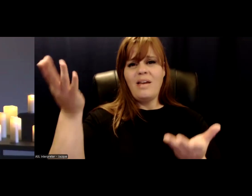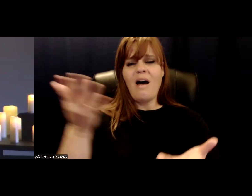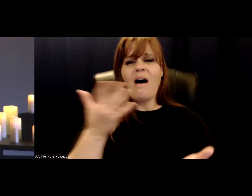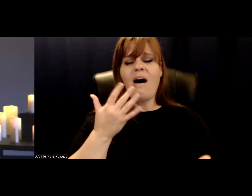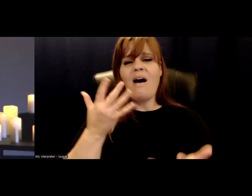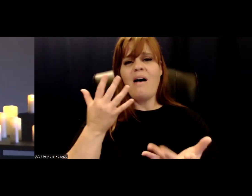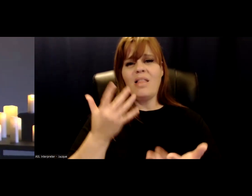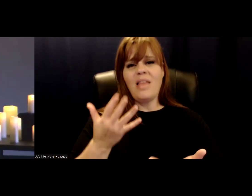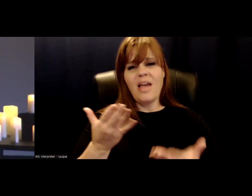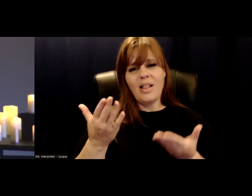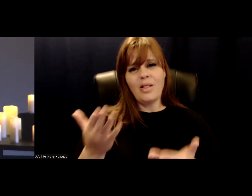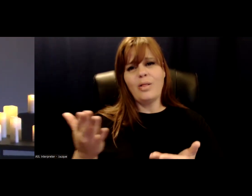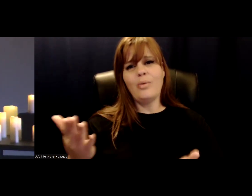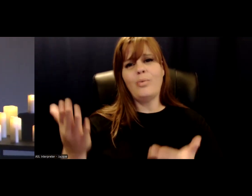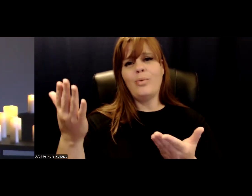Hallelujah.